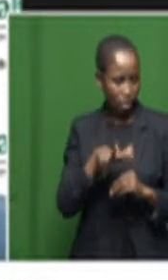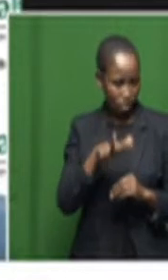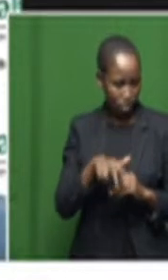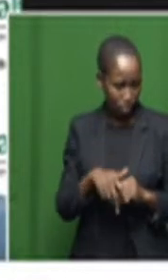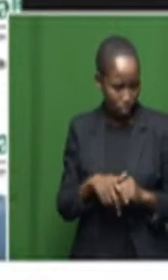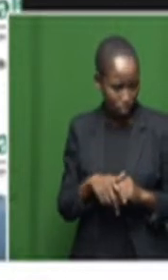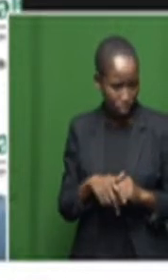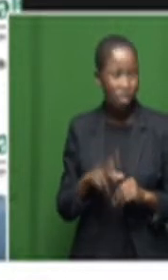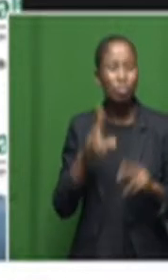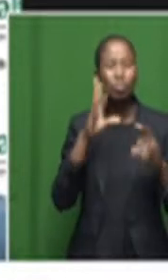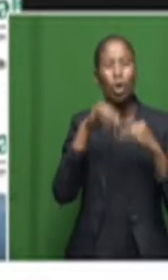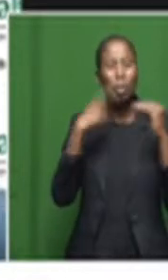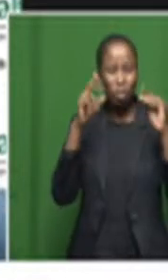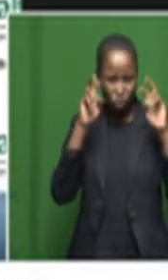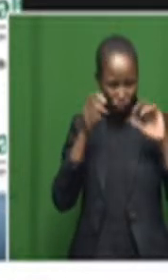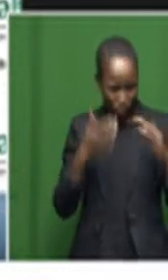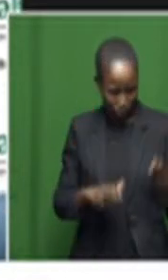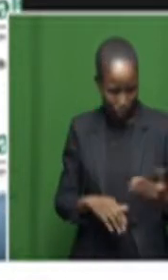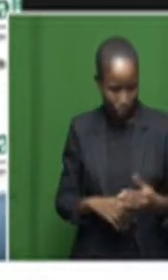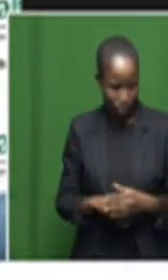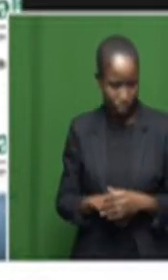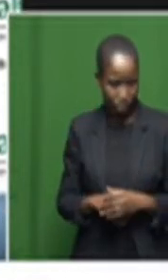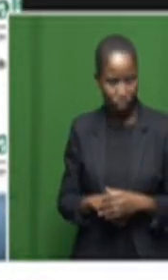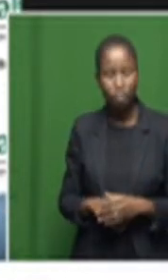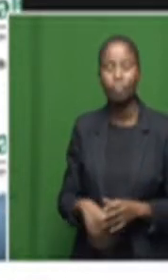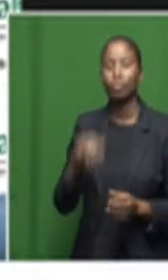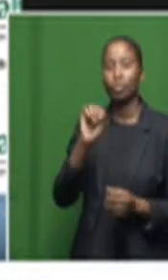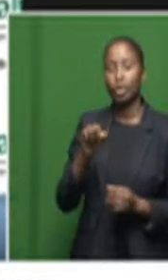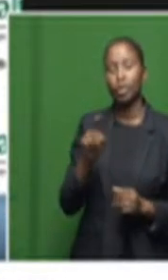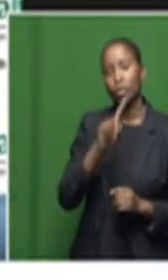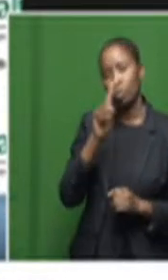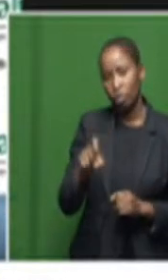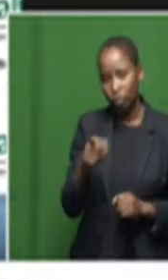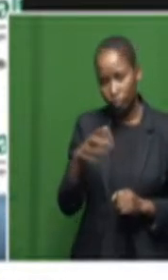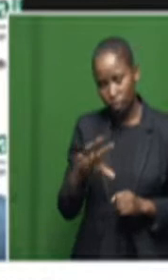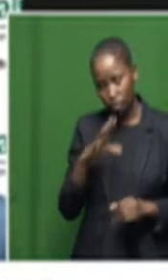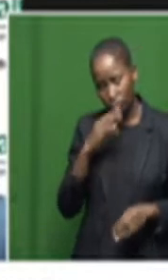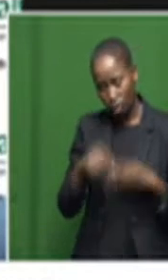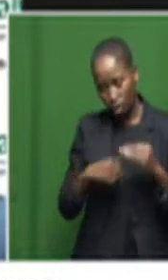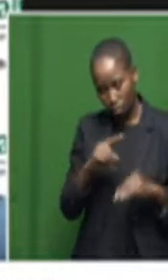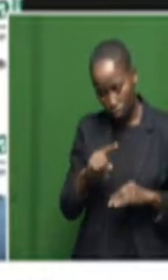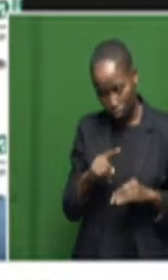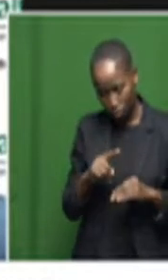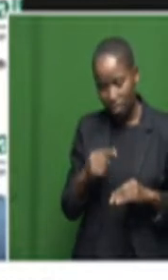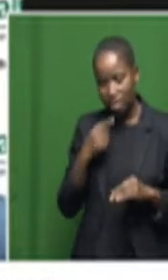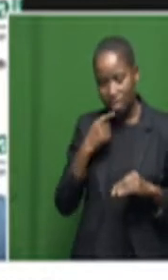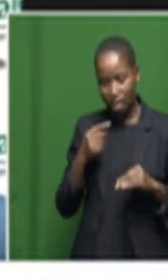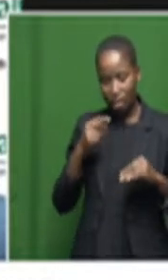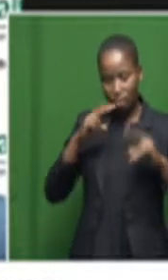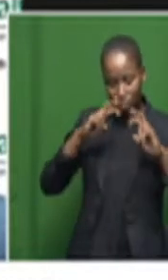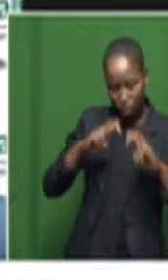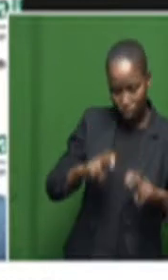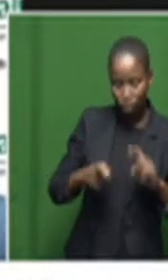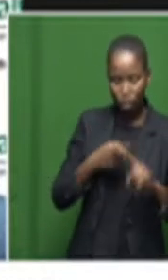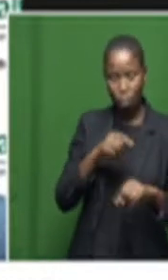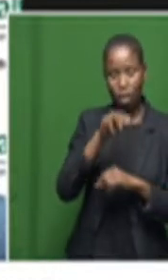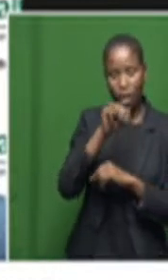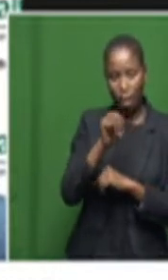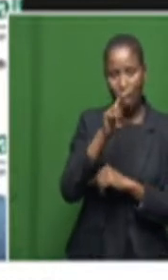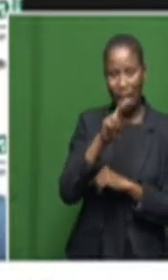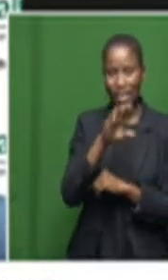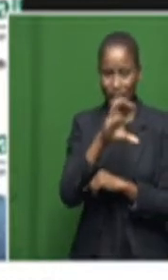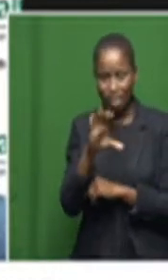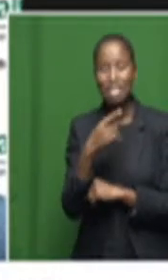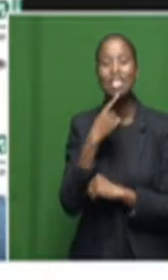about death. Yes, the question was, there was a study of findings by MRC that the number